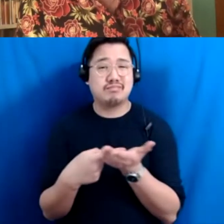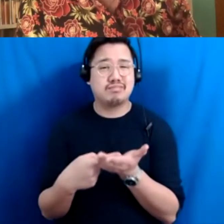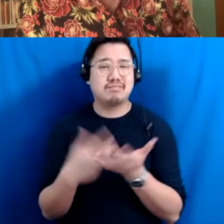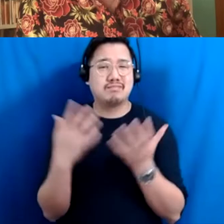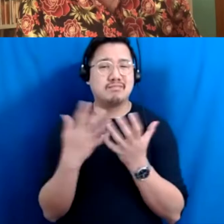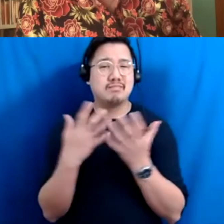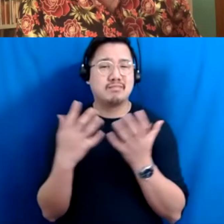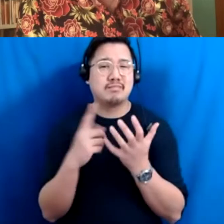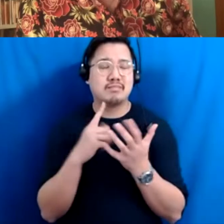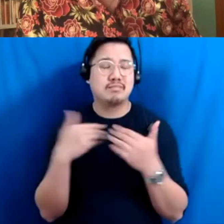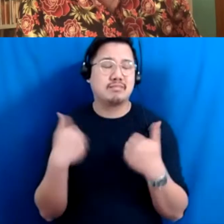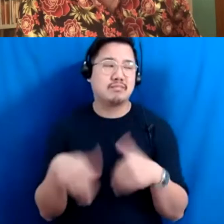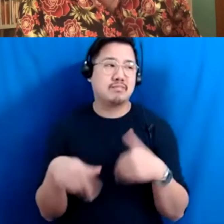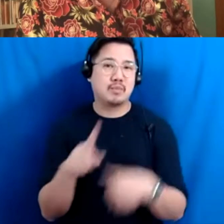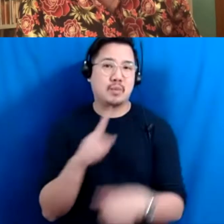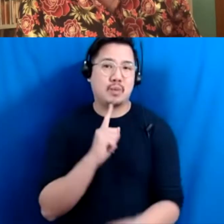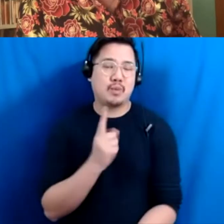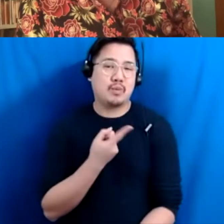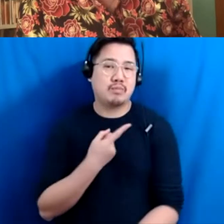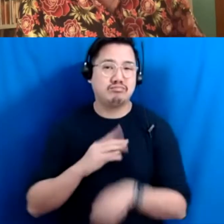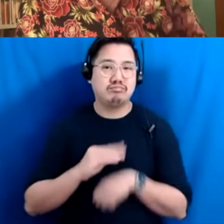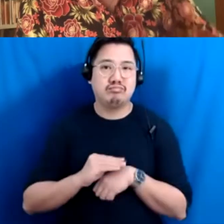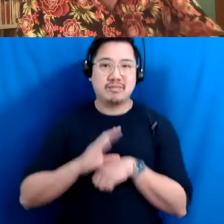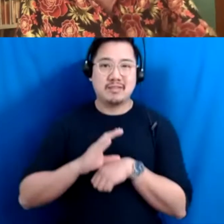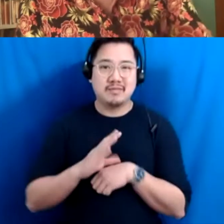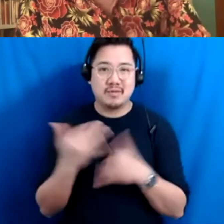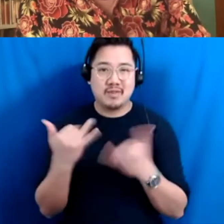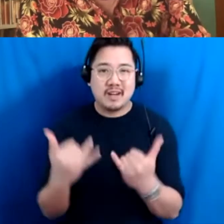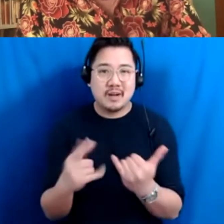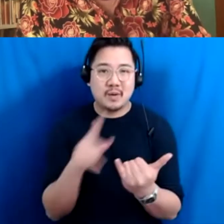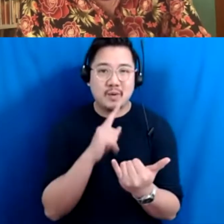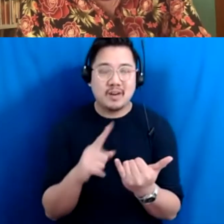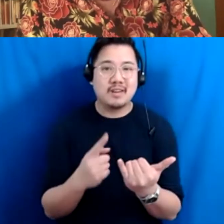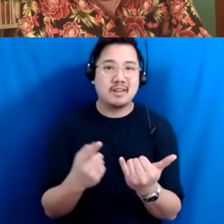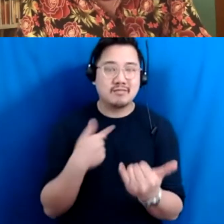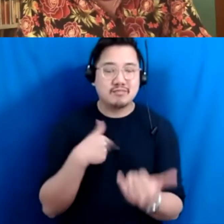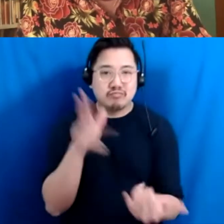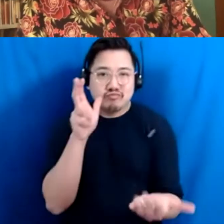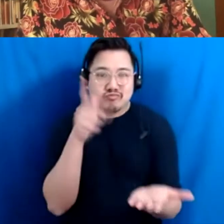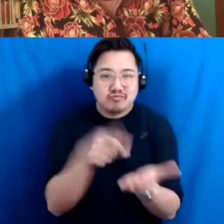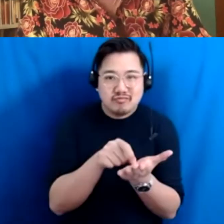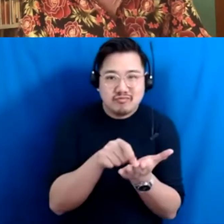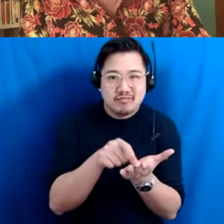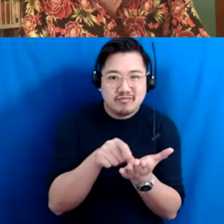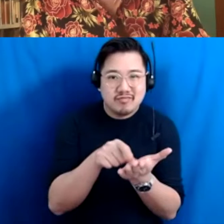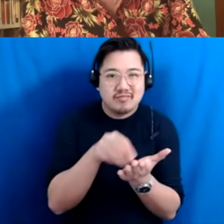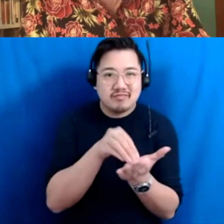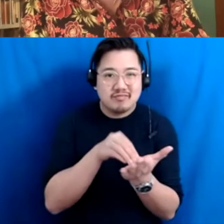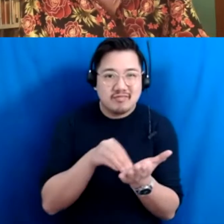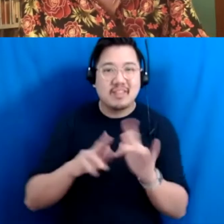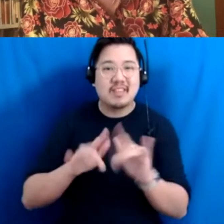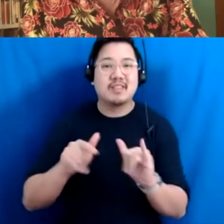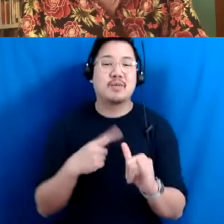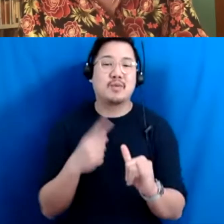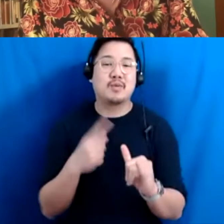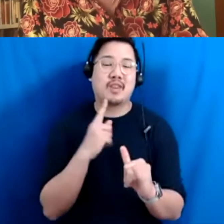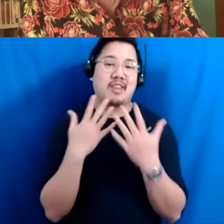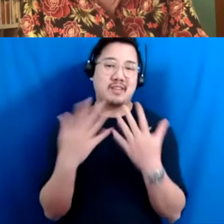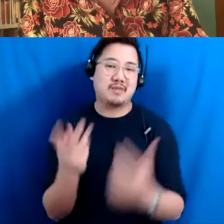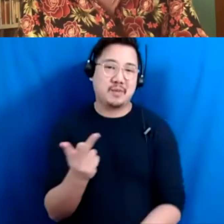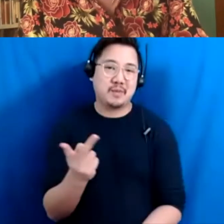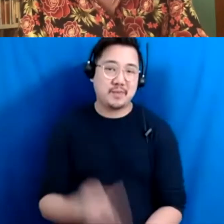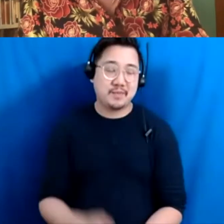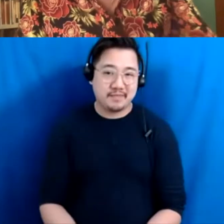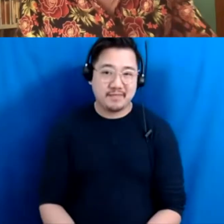so incredibly energizing. I'm writing down quotes seriously as you're talking. So thank you both. As